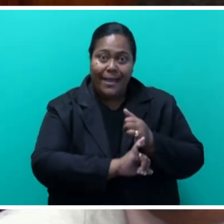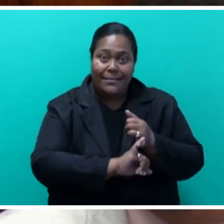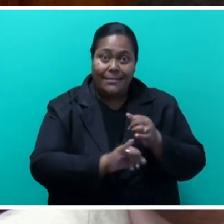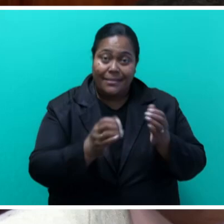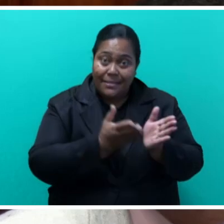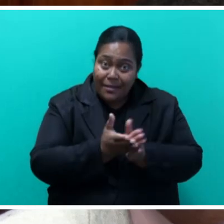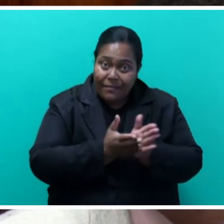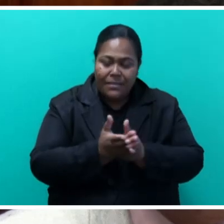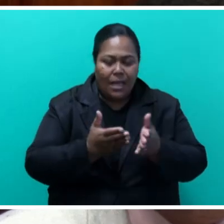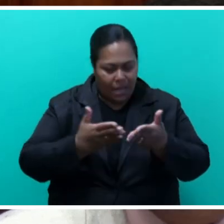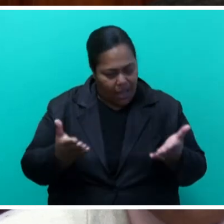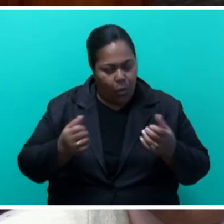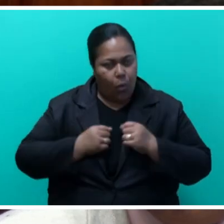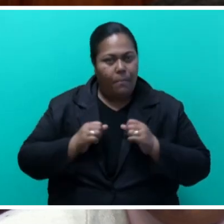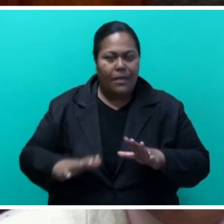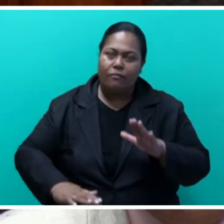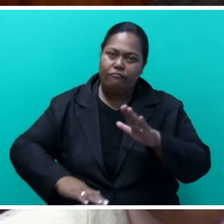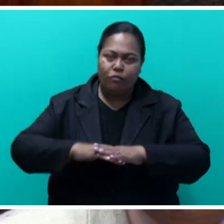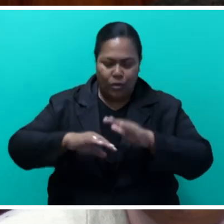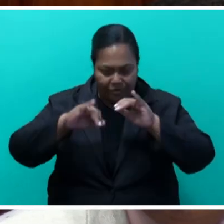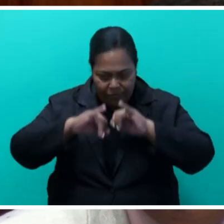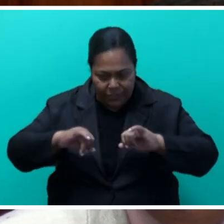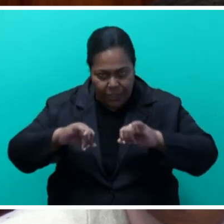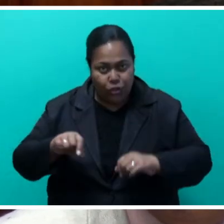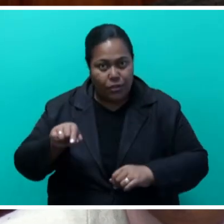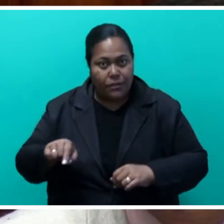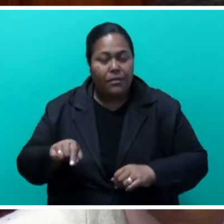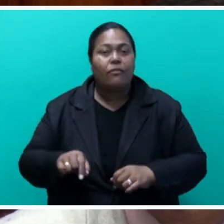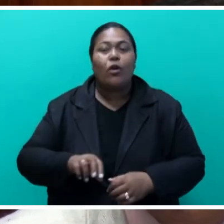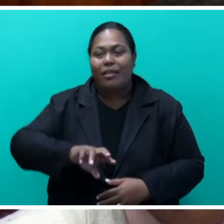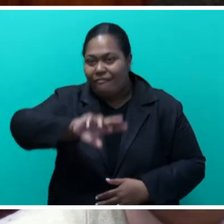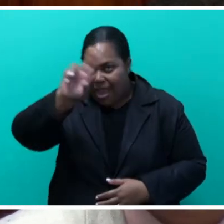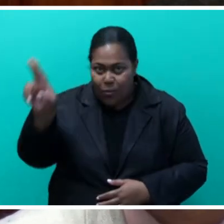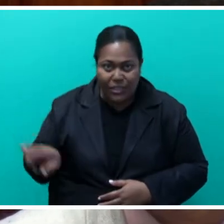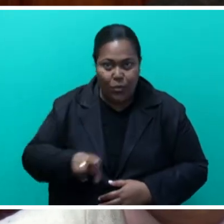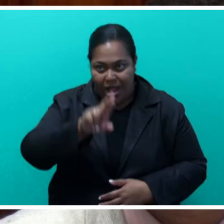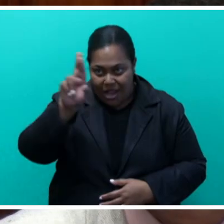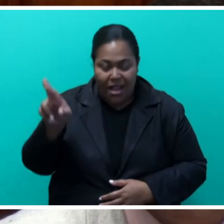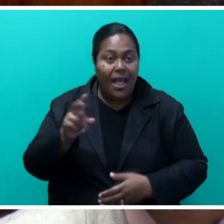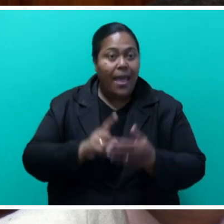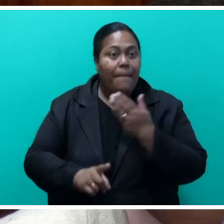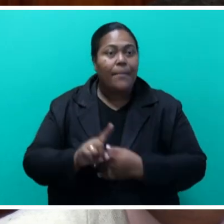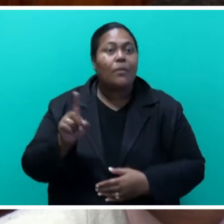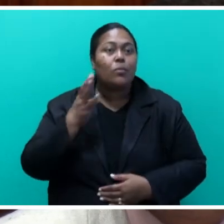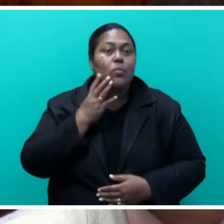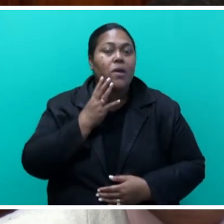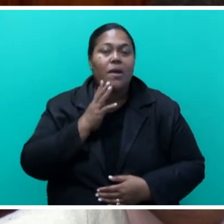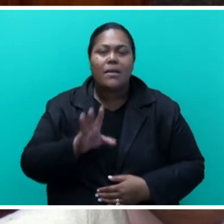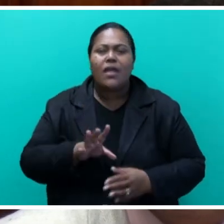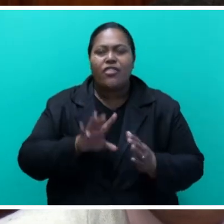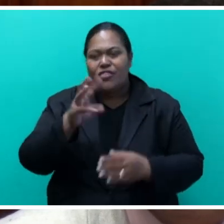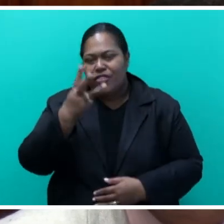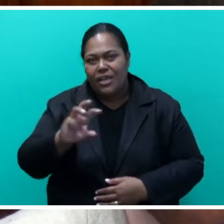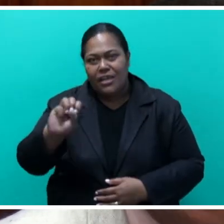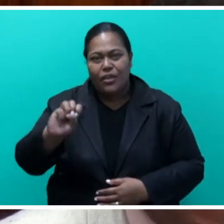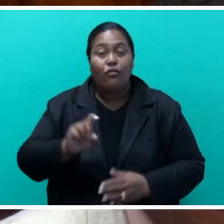completed the conduct of the full investigations into the Ferris wheel accident that occurred on the 30th of June